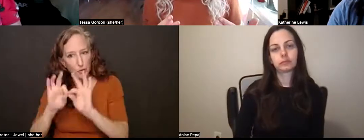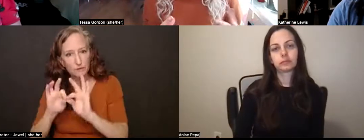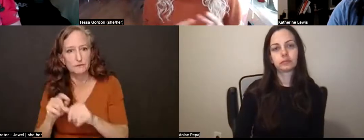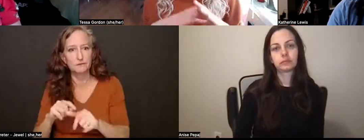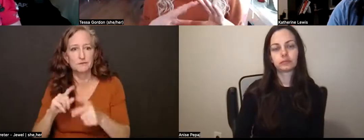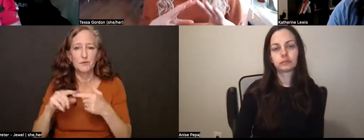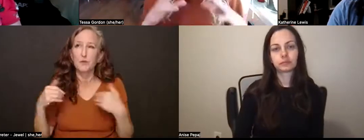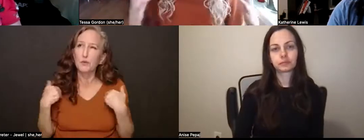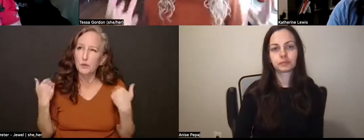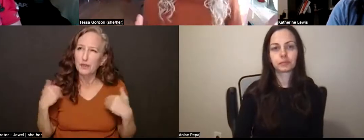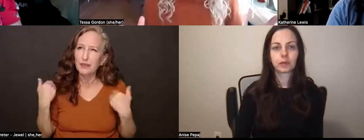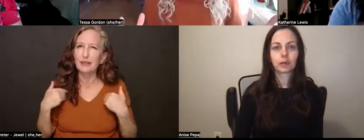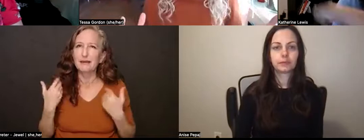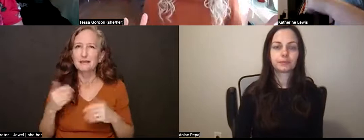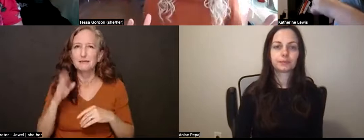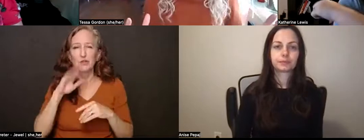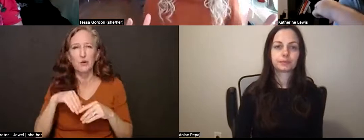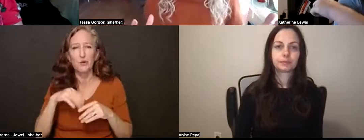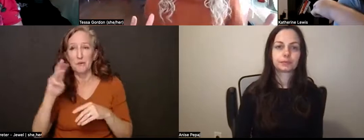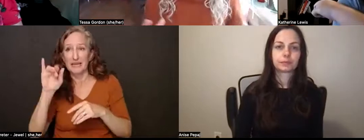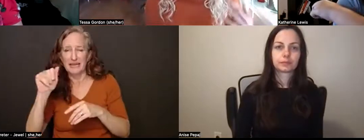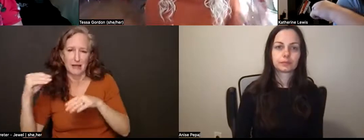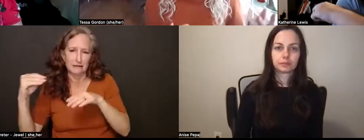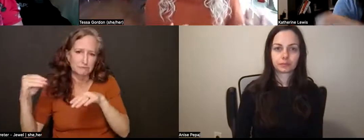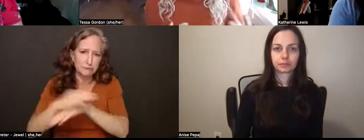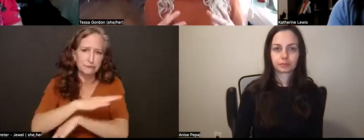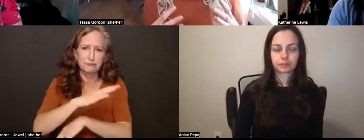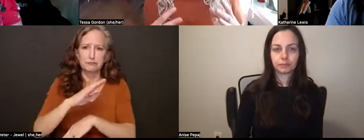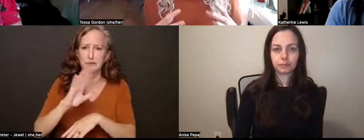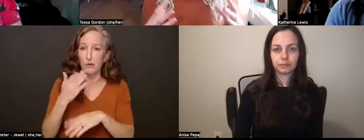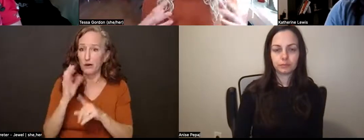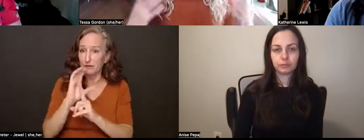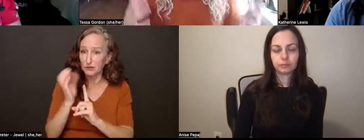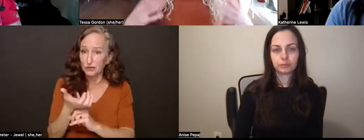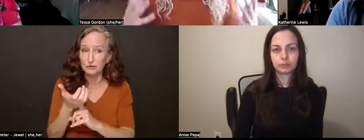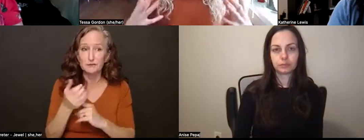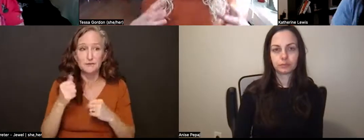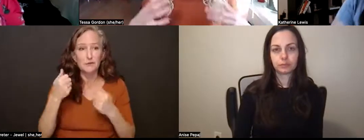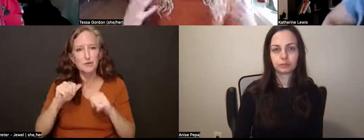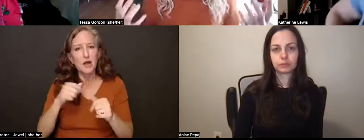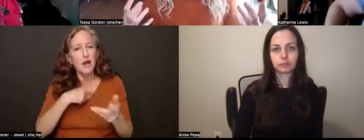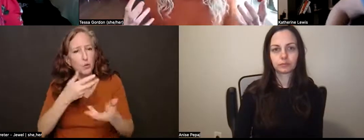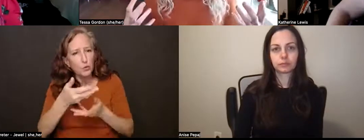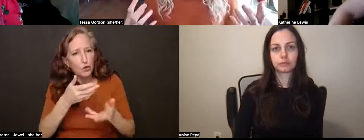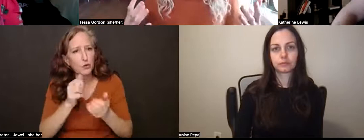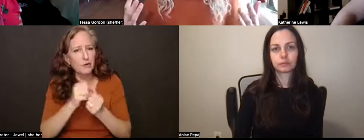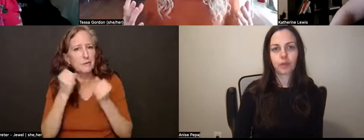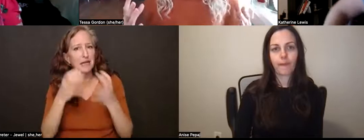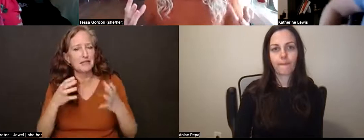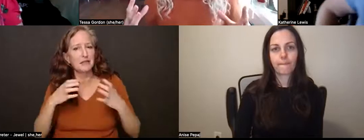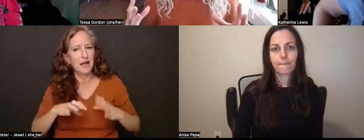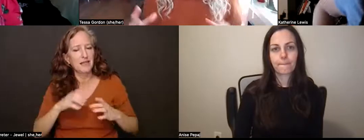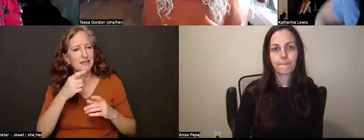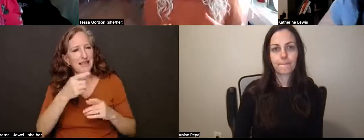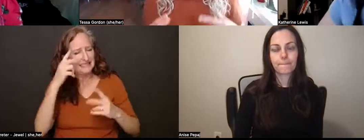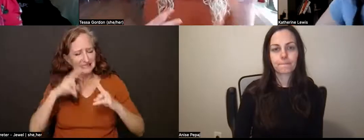it's such a huge influence in our culture right now. And I work with so many clients that are trying to understand where these ideas come from. And when we start